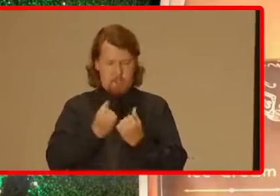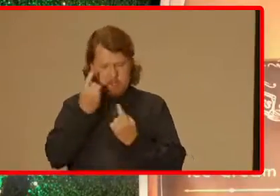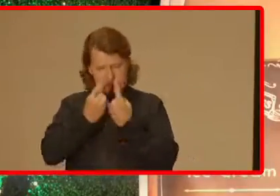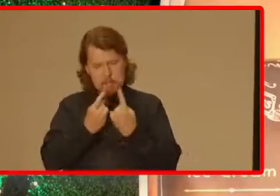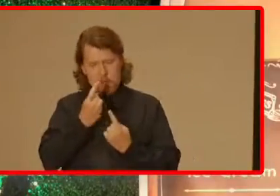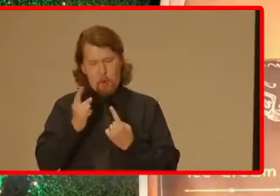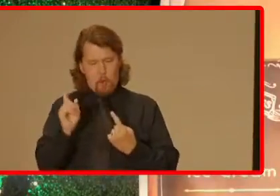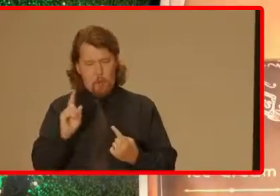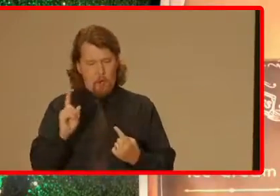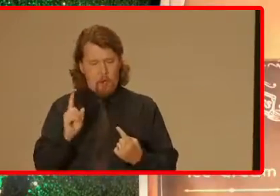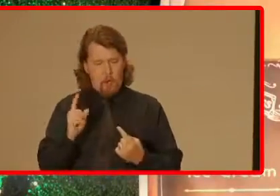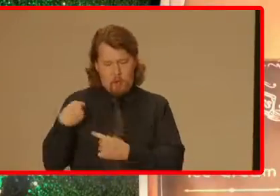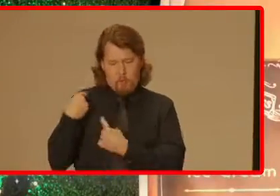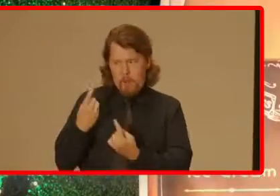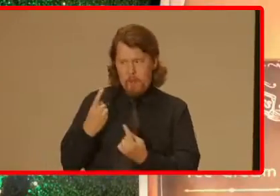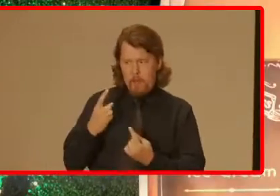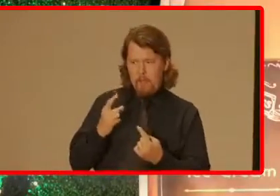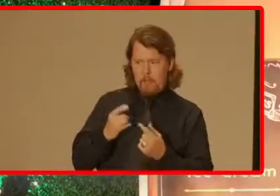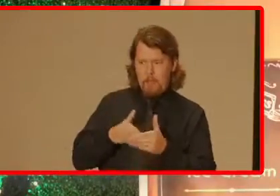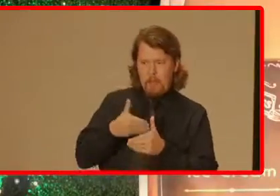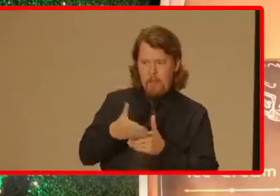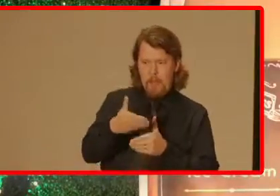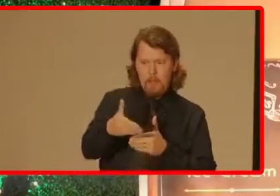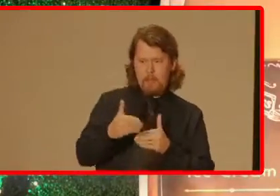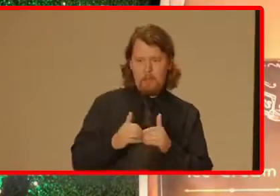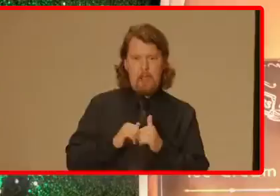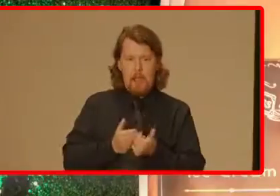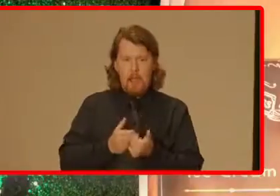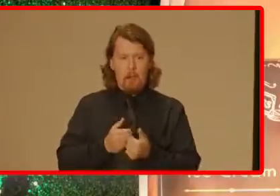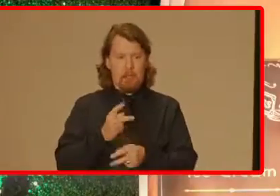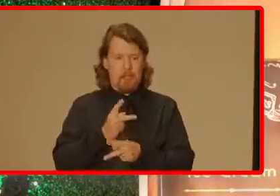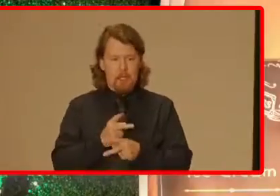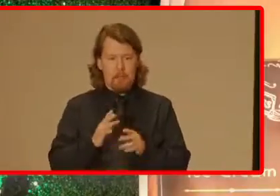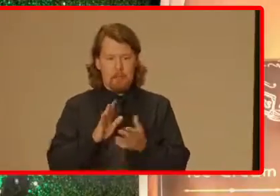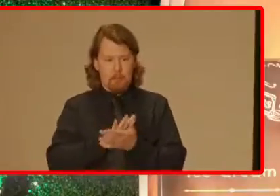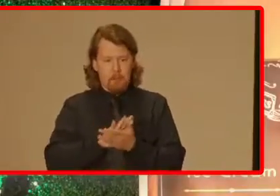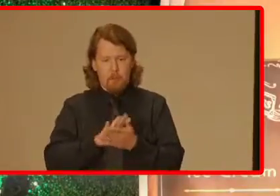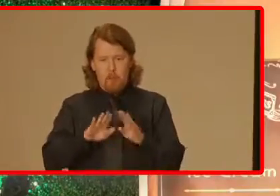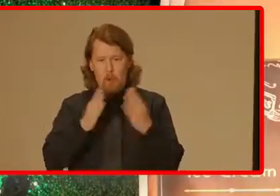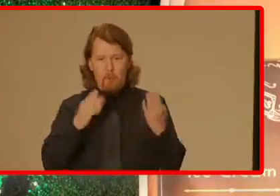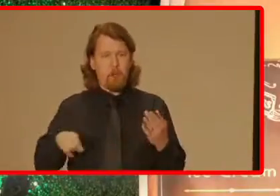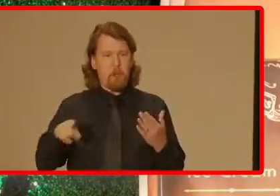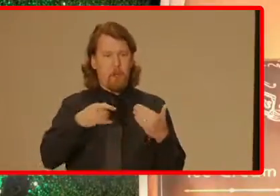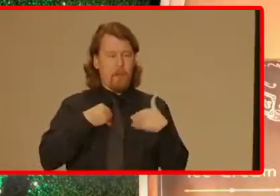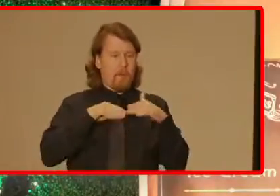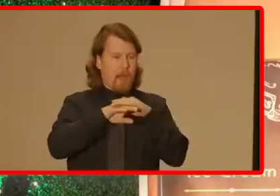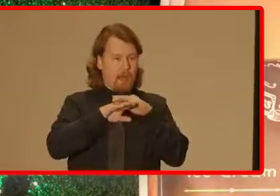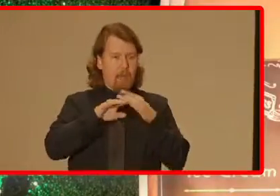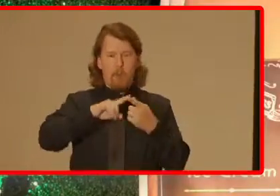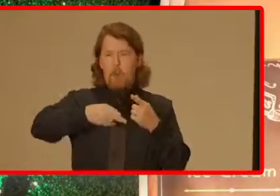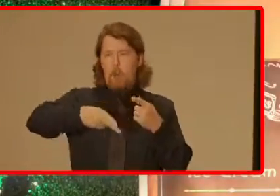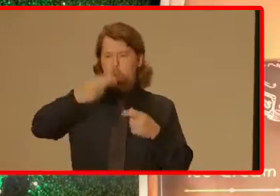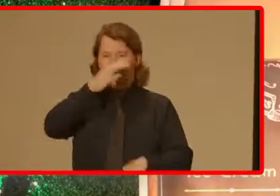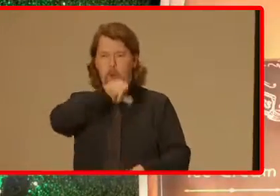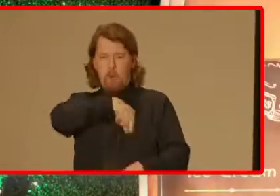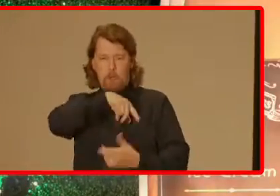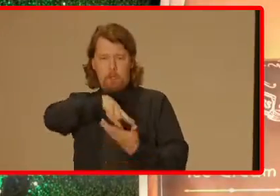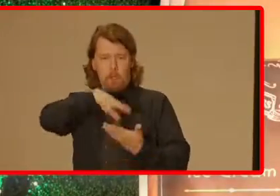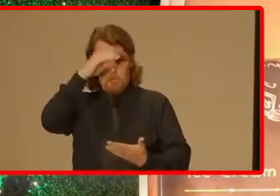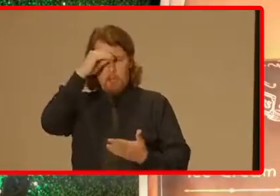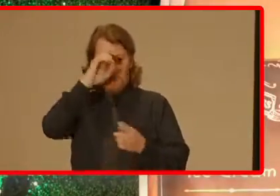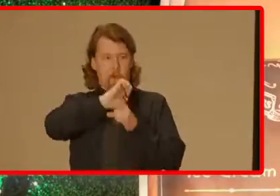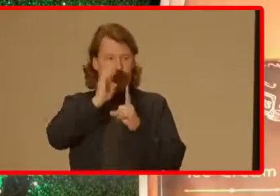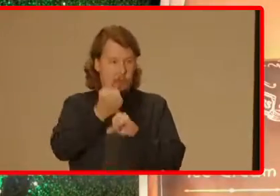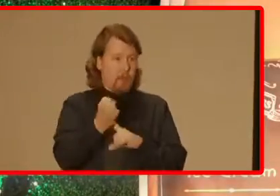are going, is making sure that schools are open and that you have access to a high quality learning environment, and that can